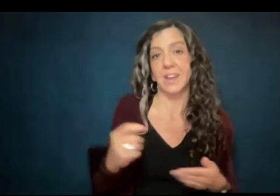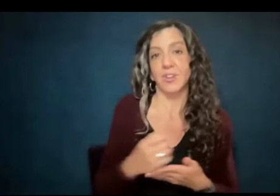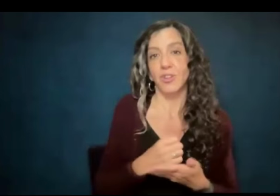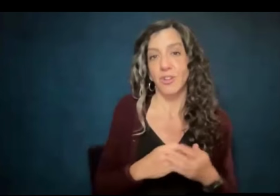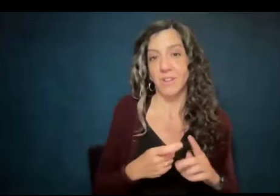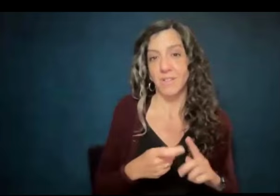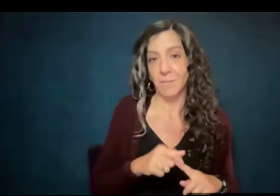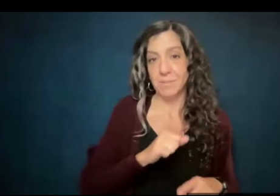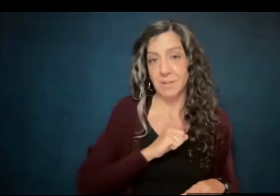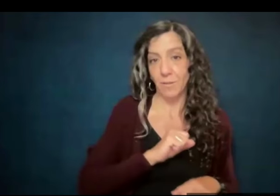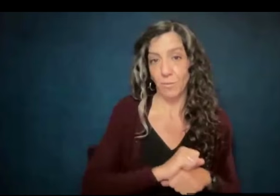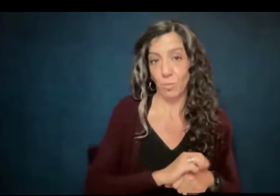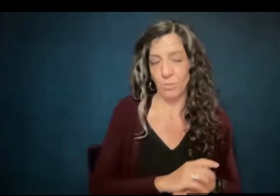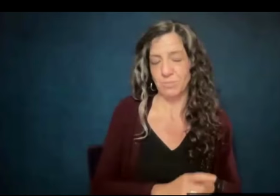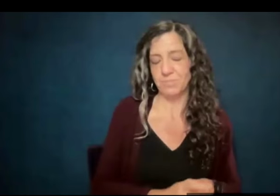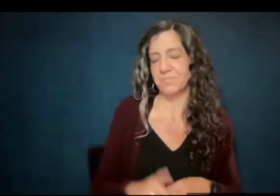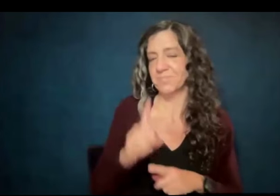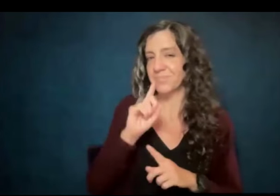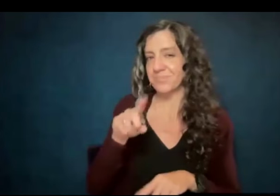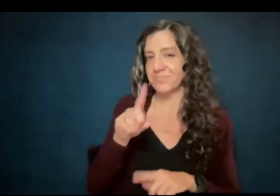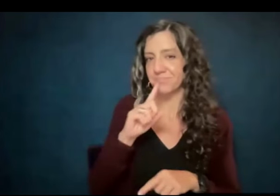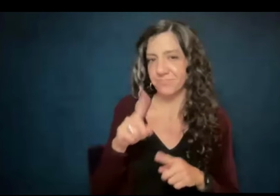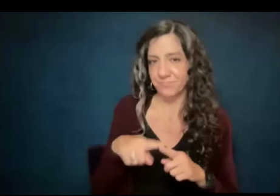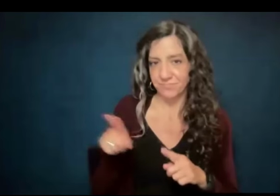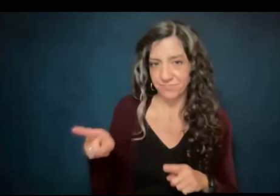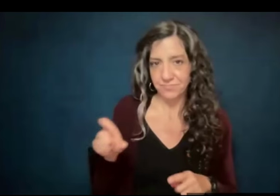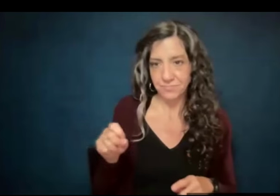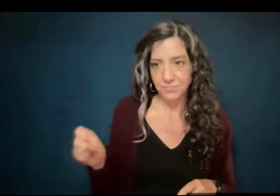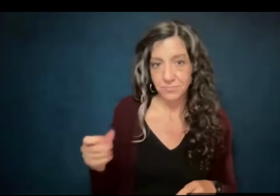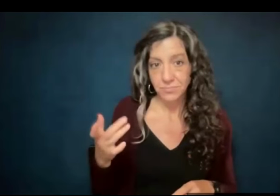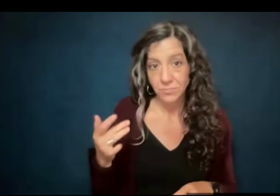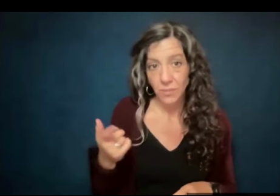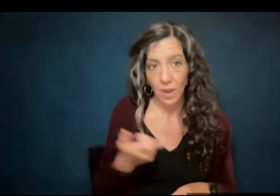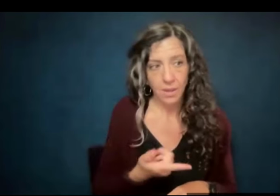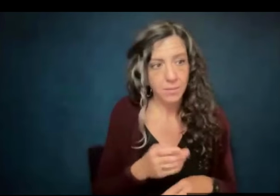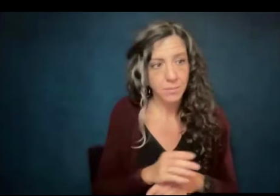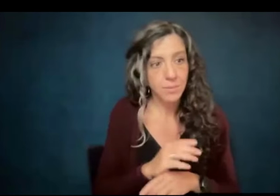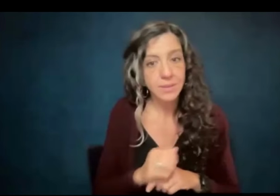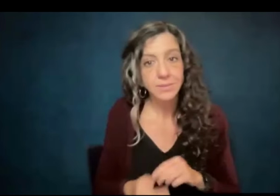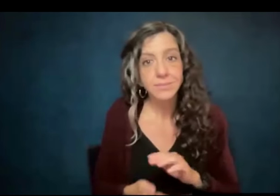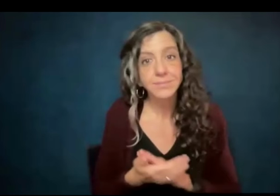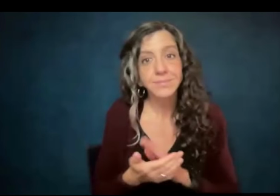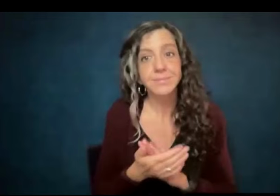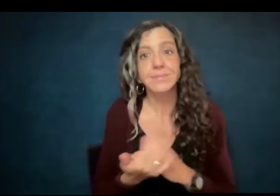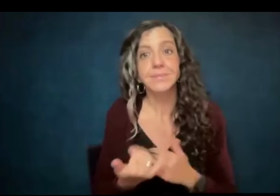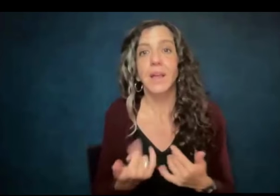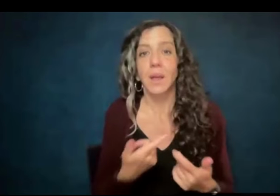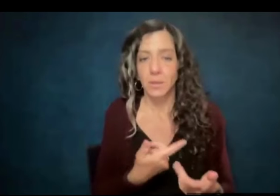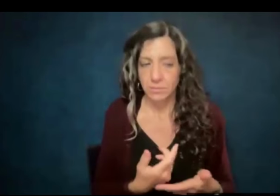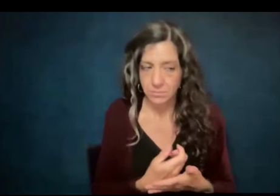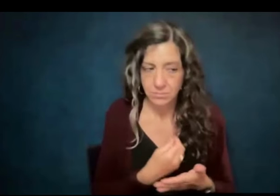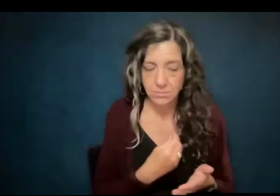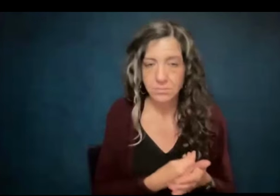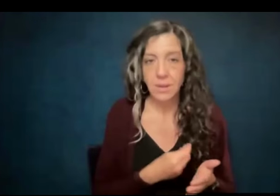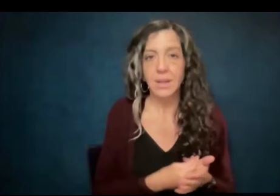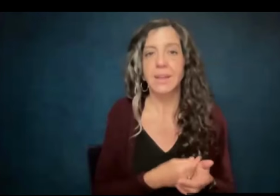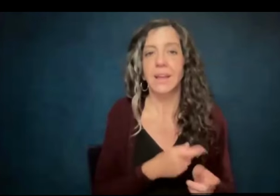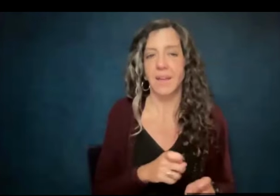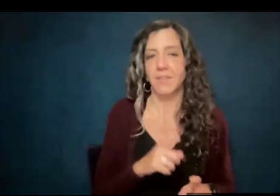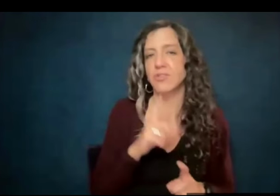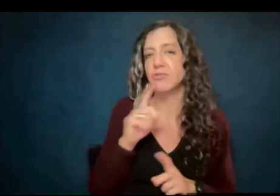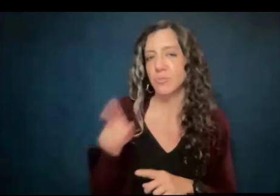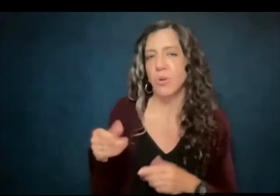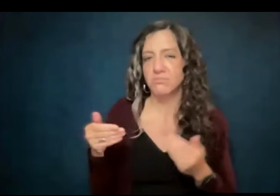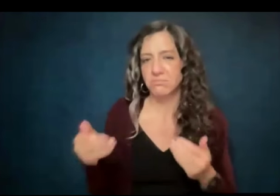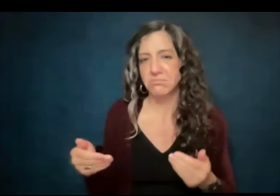to Social Security because their business is up and running, they're making money, and they're going to have to report that